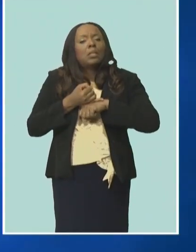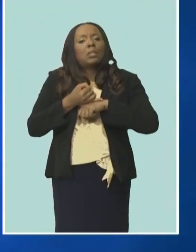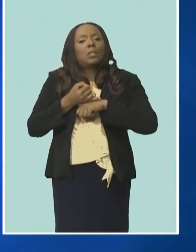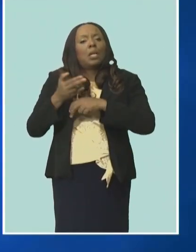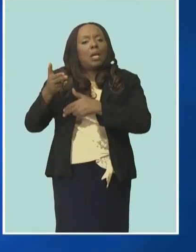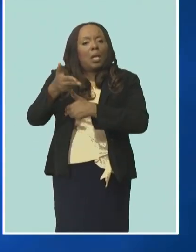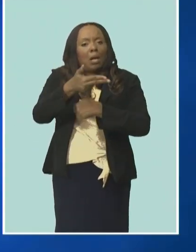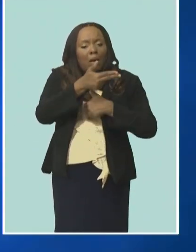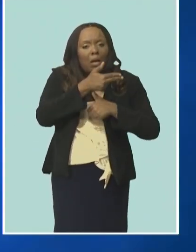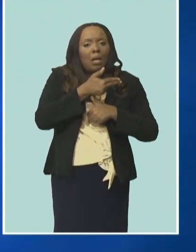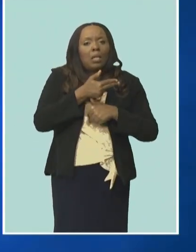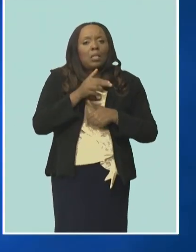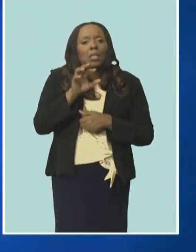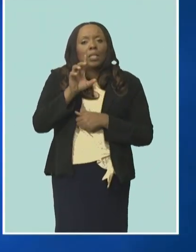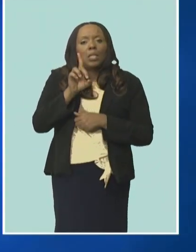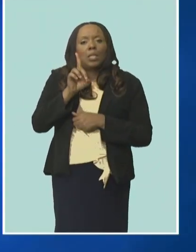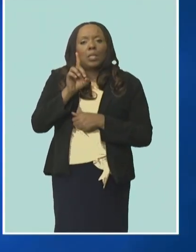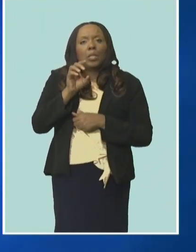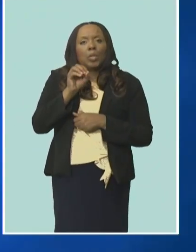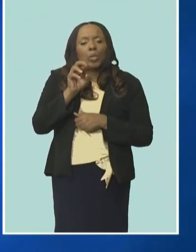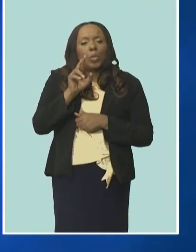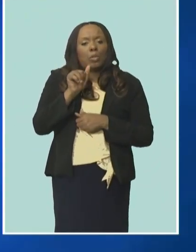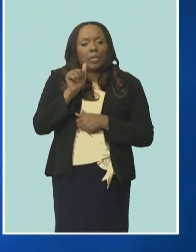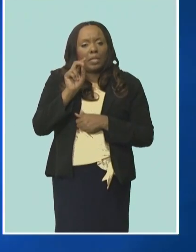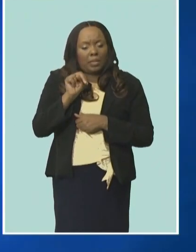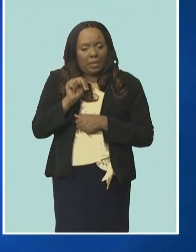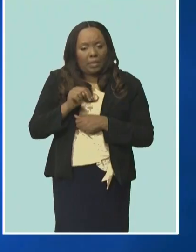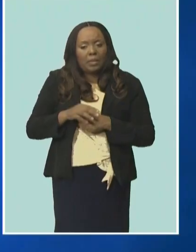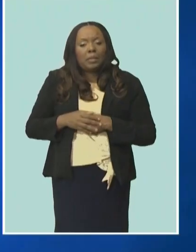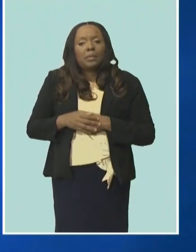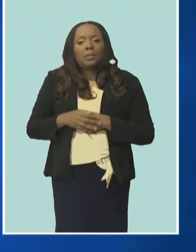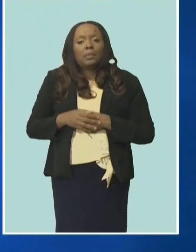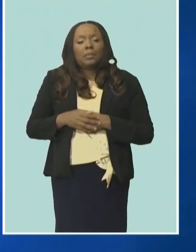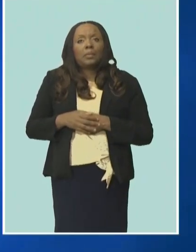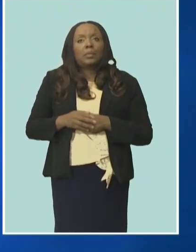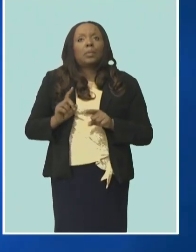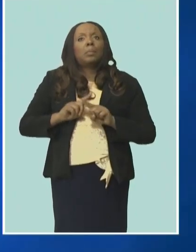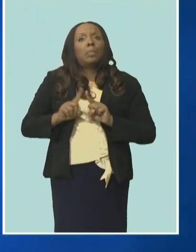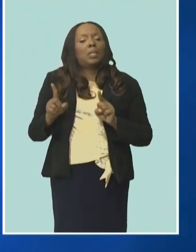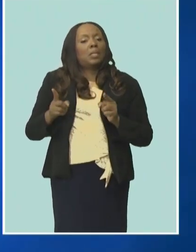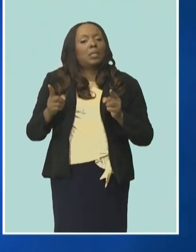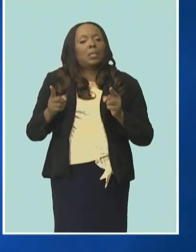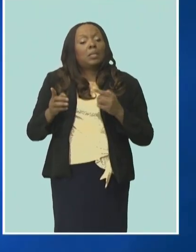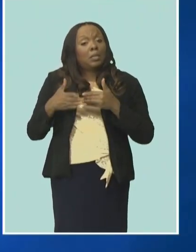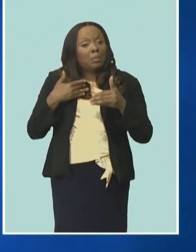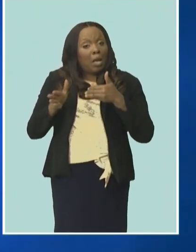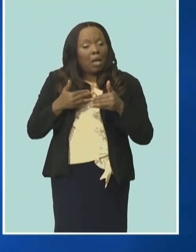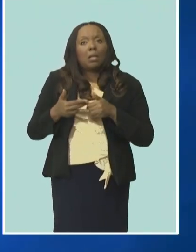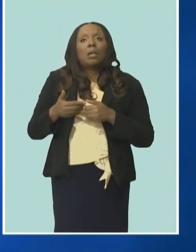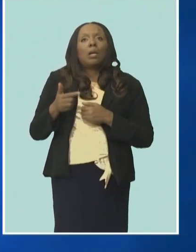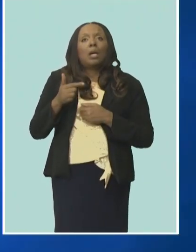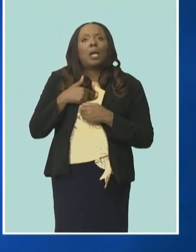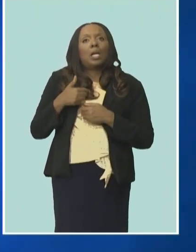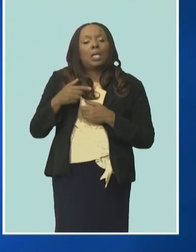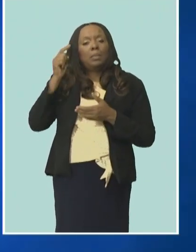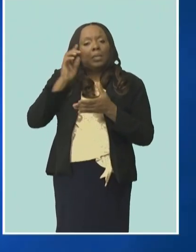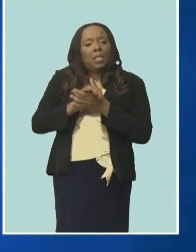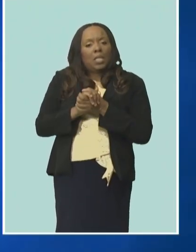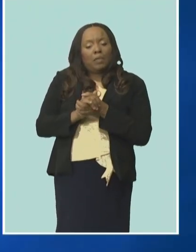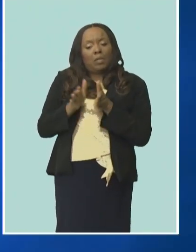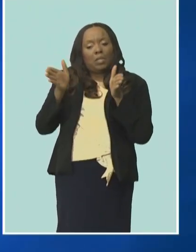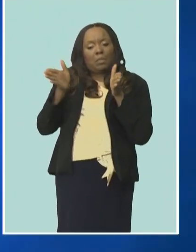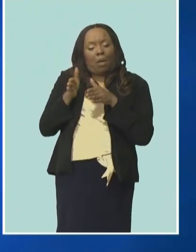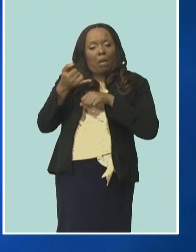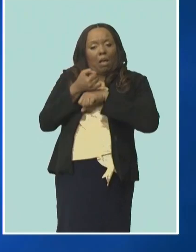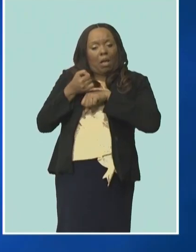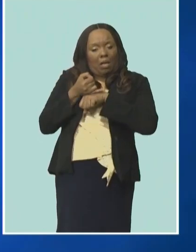of Hurricane Dorian. But even in the midst of all of that, ma'am, I am cognizant of the fact that small island developing